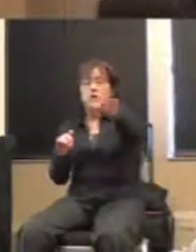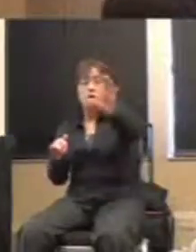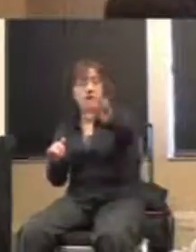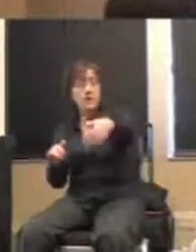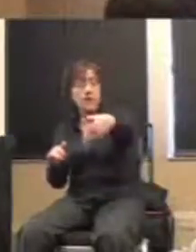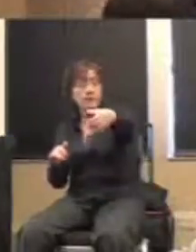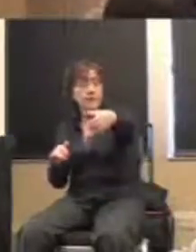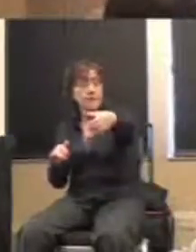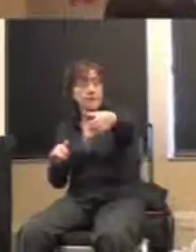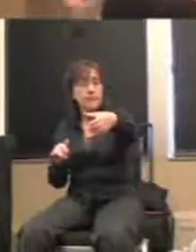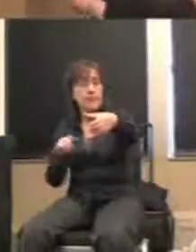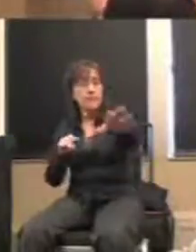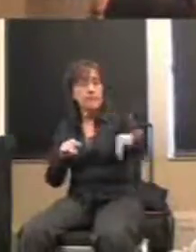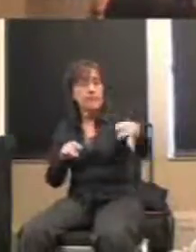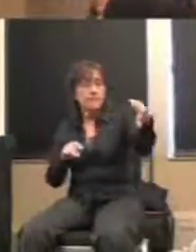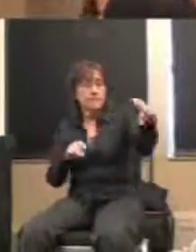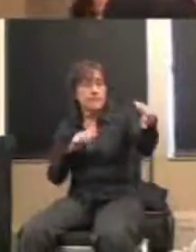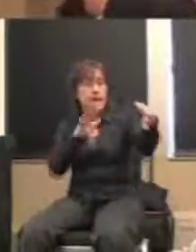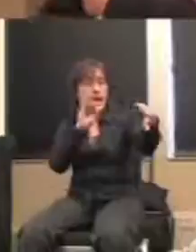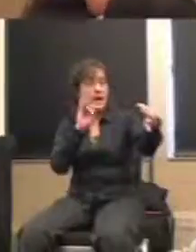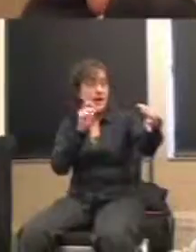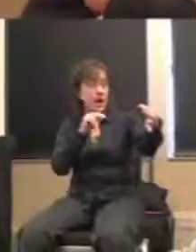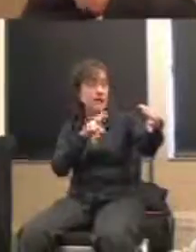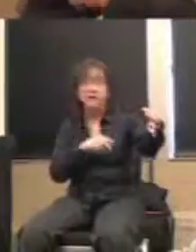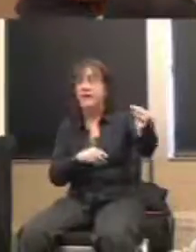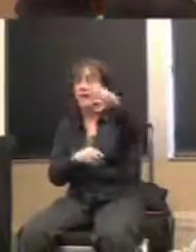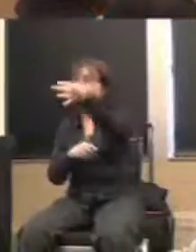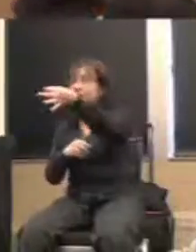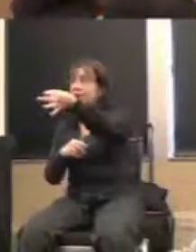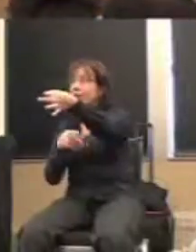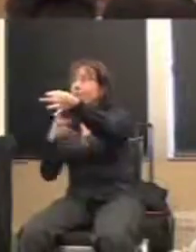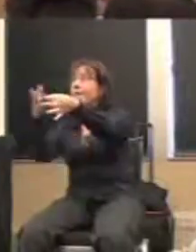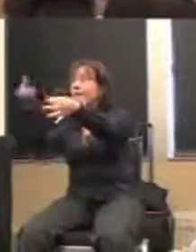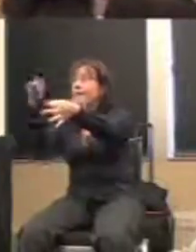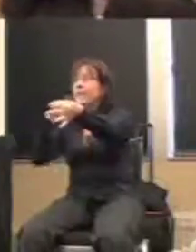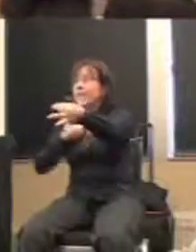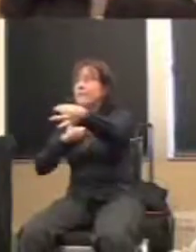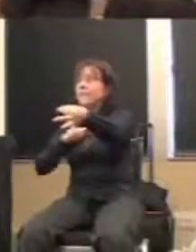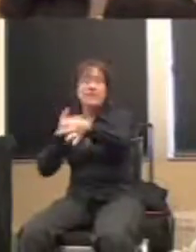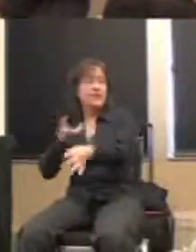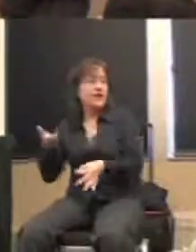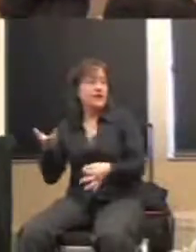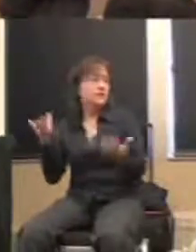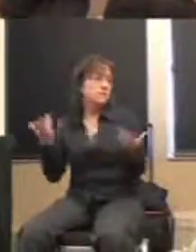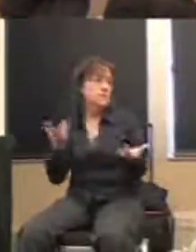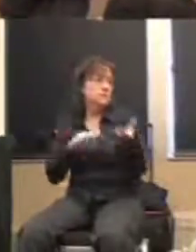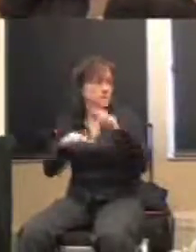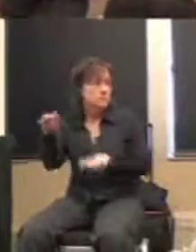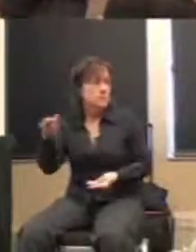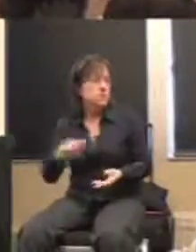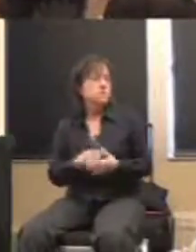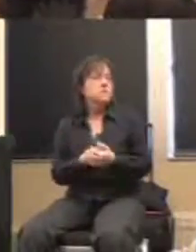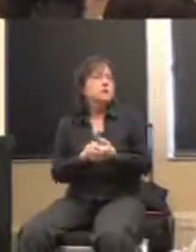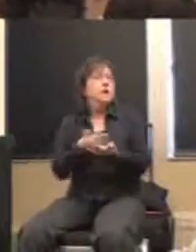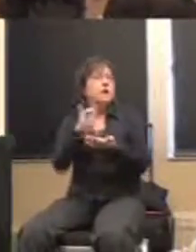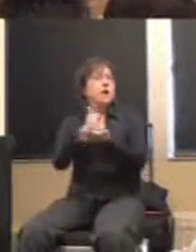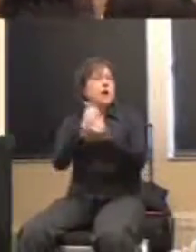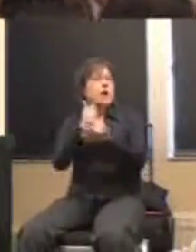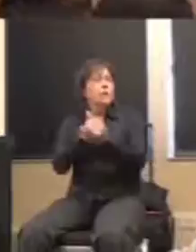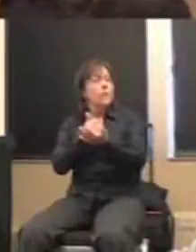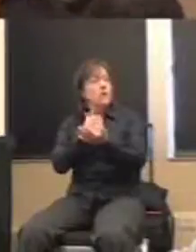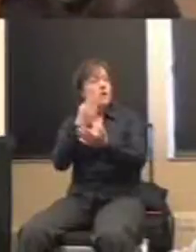the icon and exchange it. So there's some helpful hints for phase one.